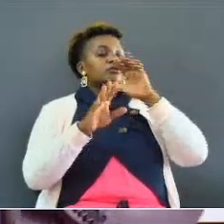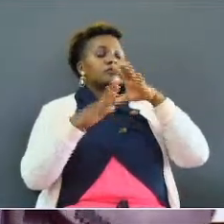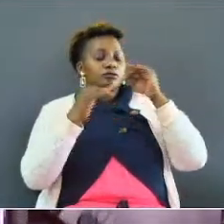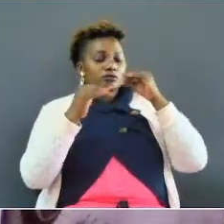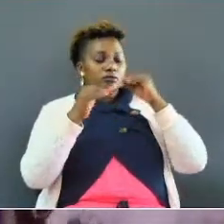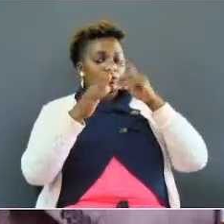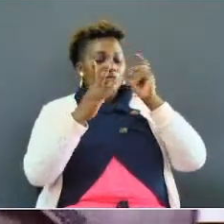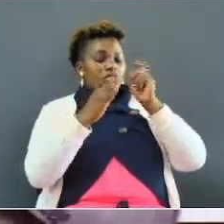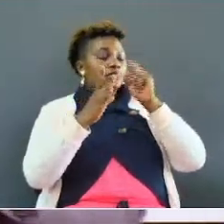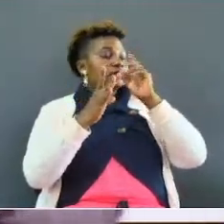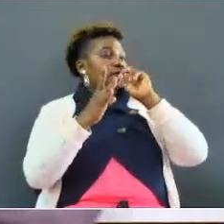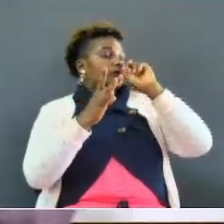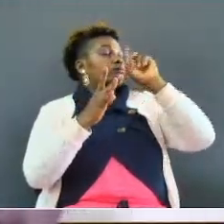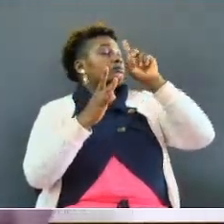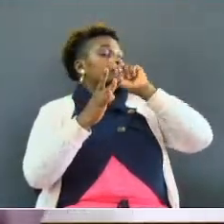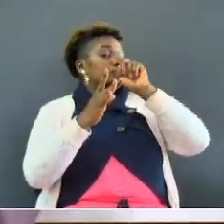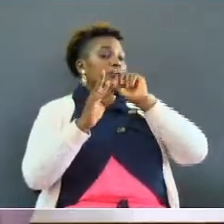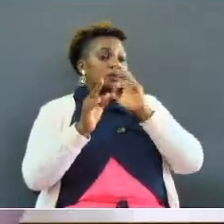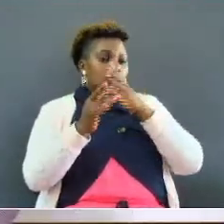test. Go and test.